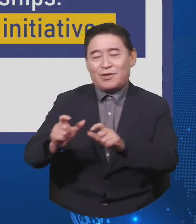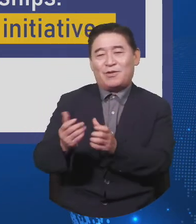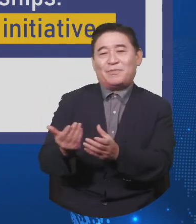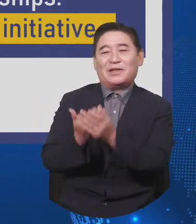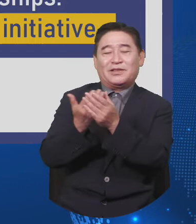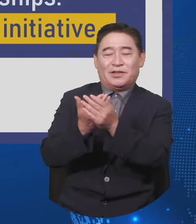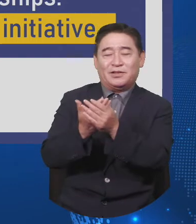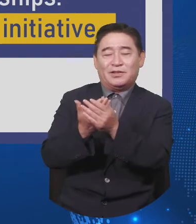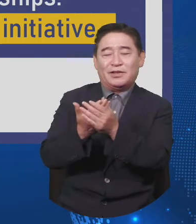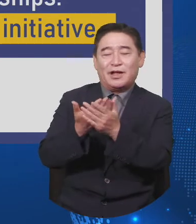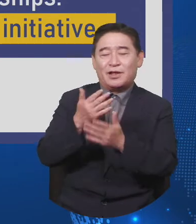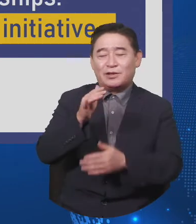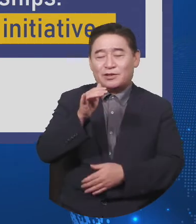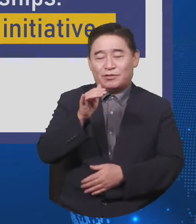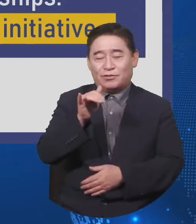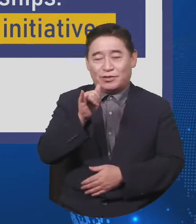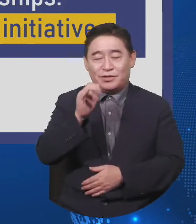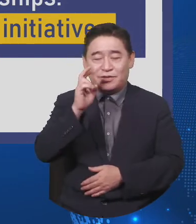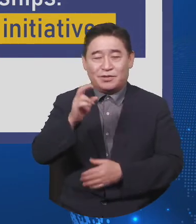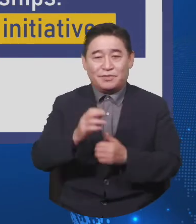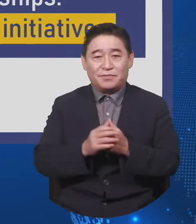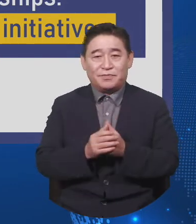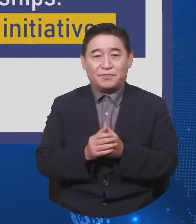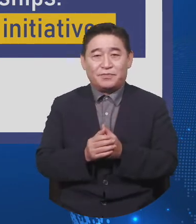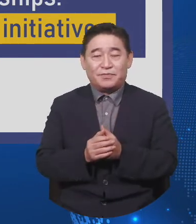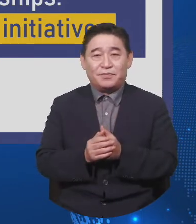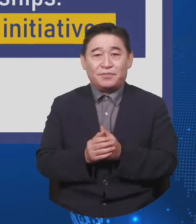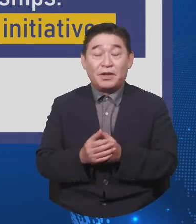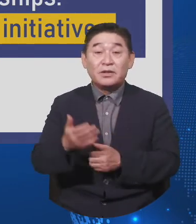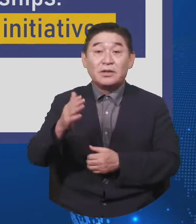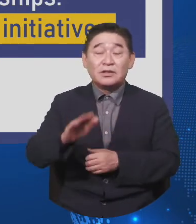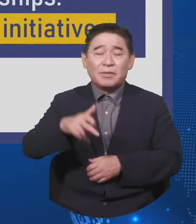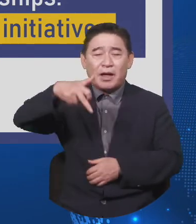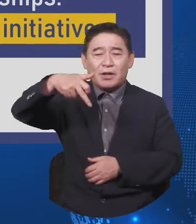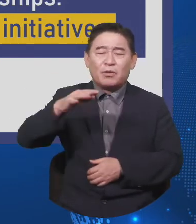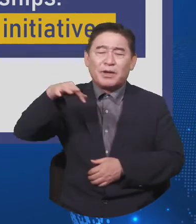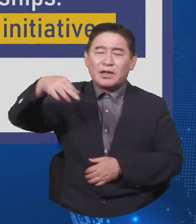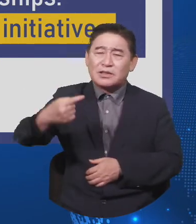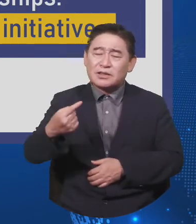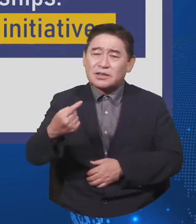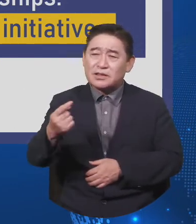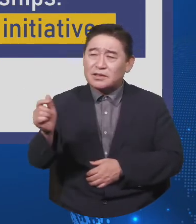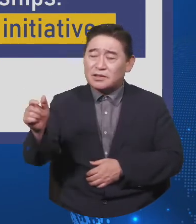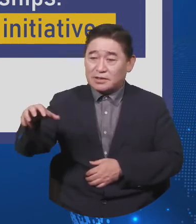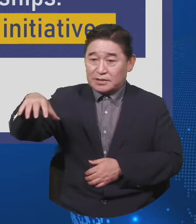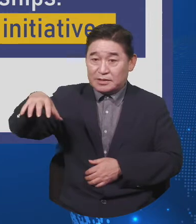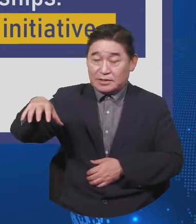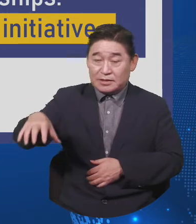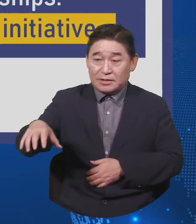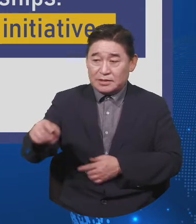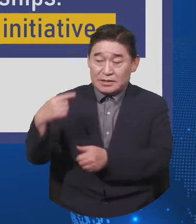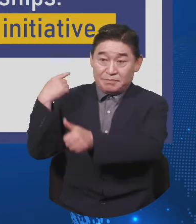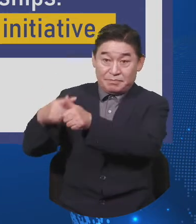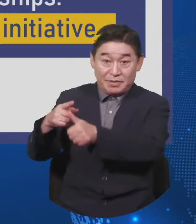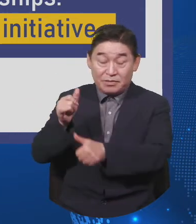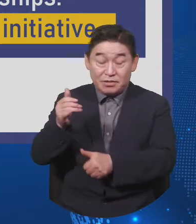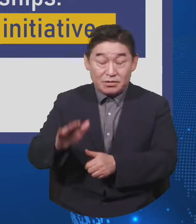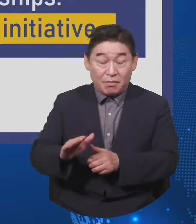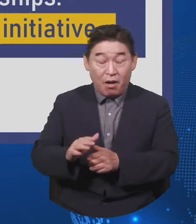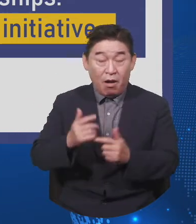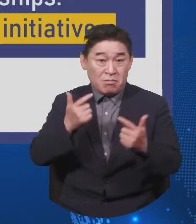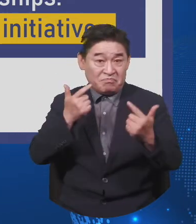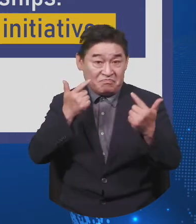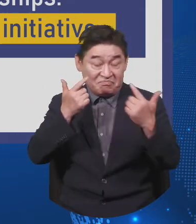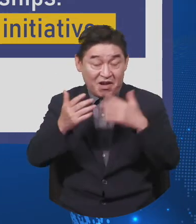on such scale, such large scale, and there's much to learn from its success and failures in establishing a